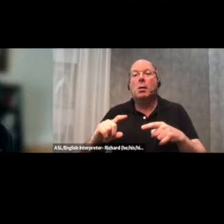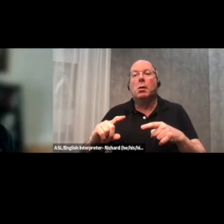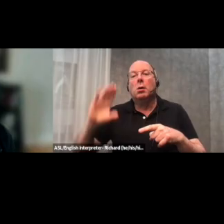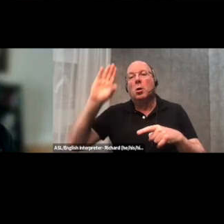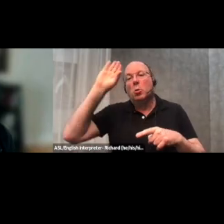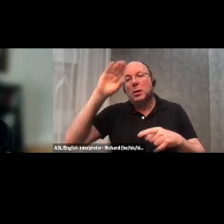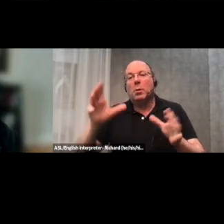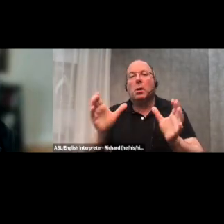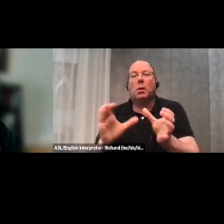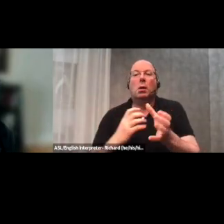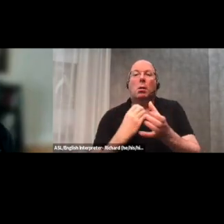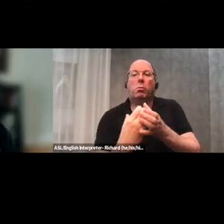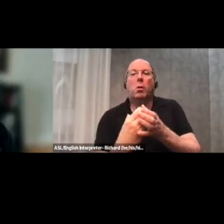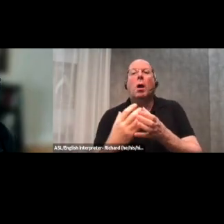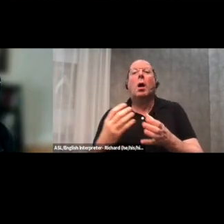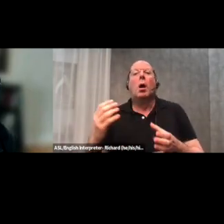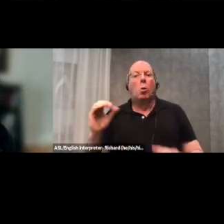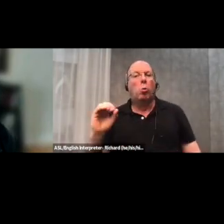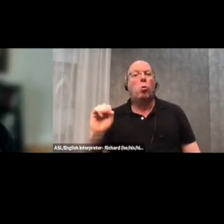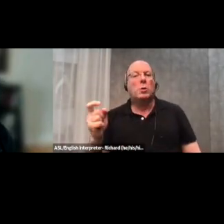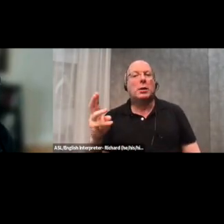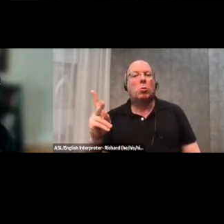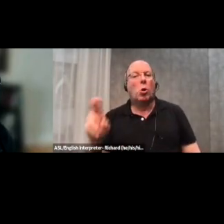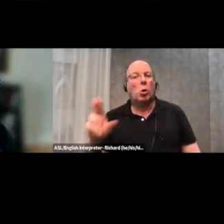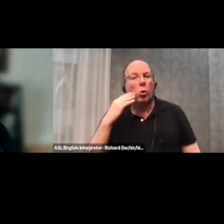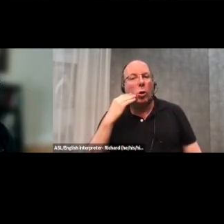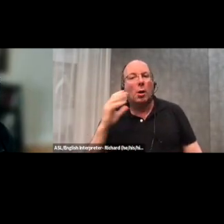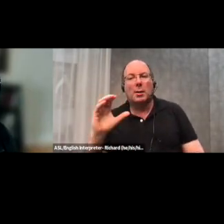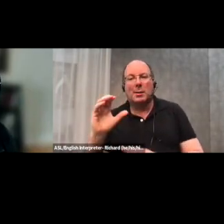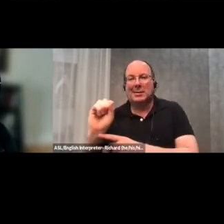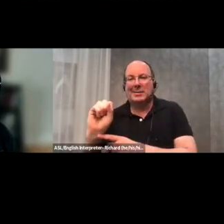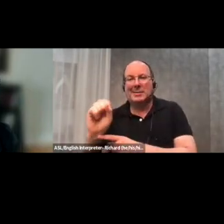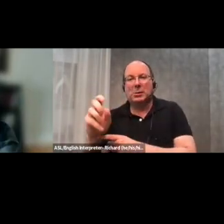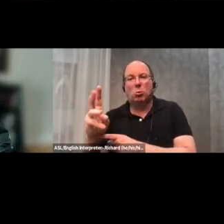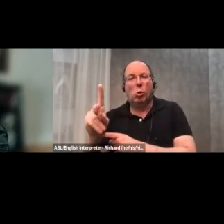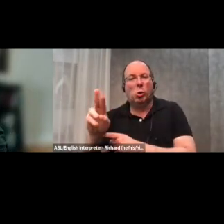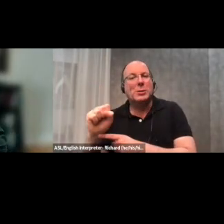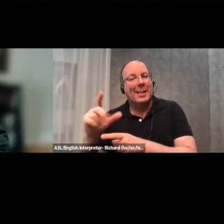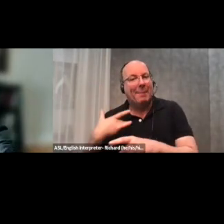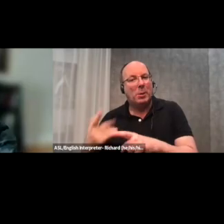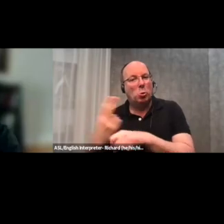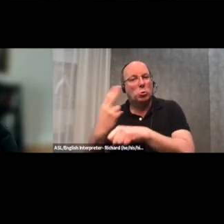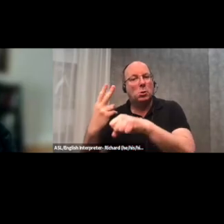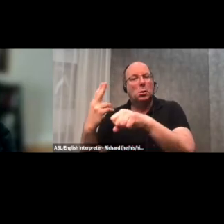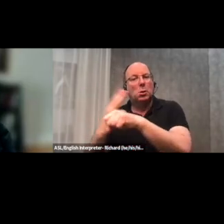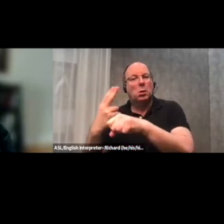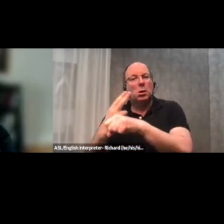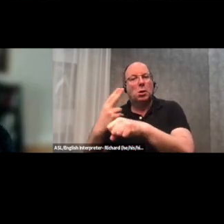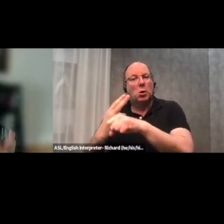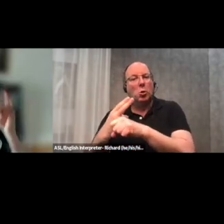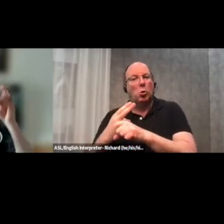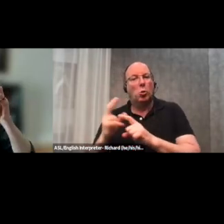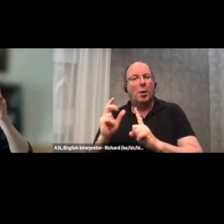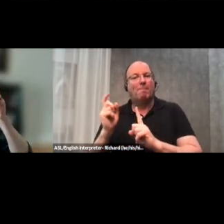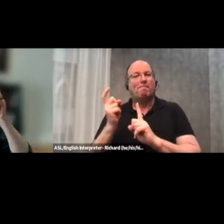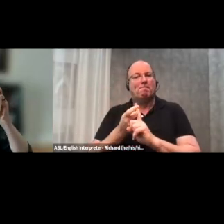For that reason, sex workers often like to use the internal condom. But basically the way that it's inserted is